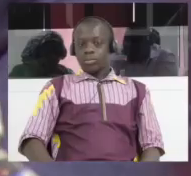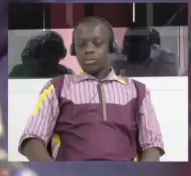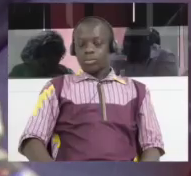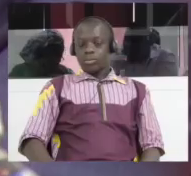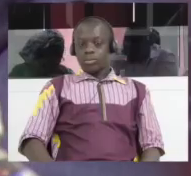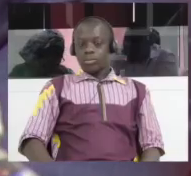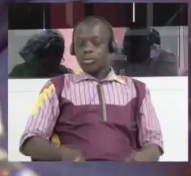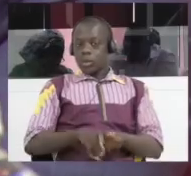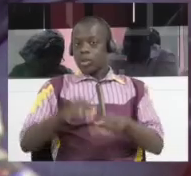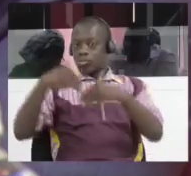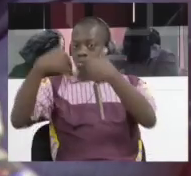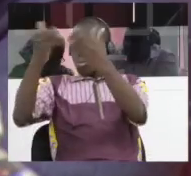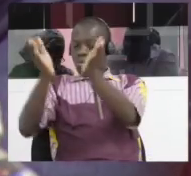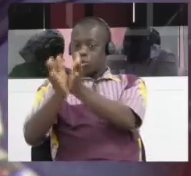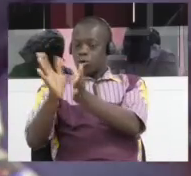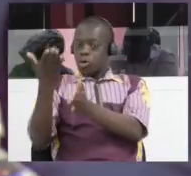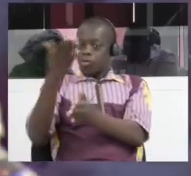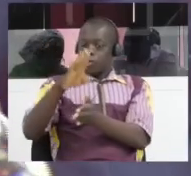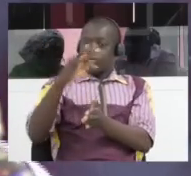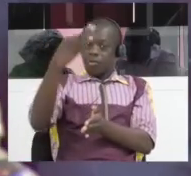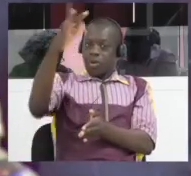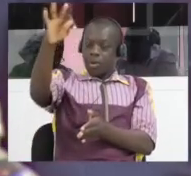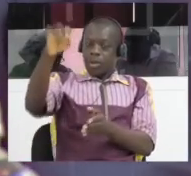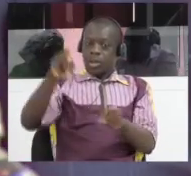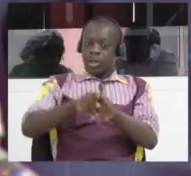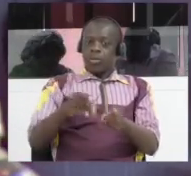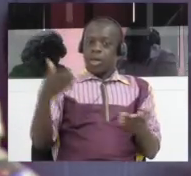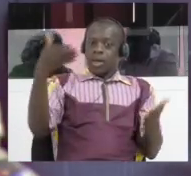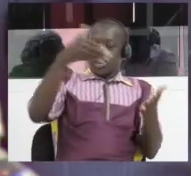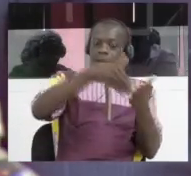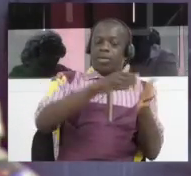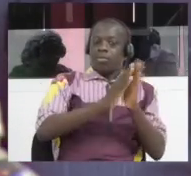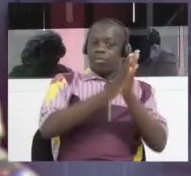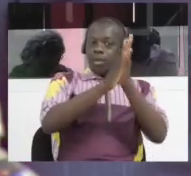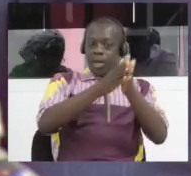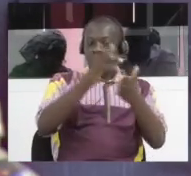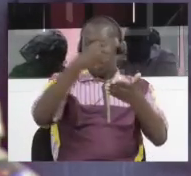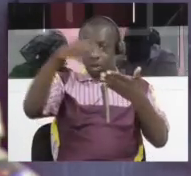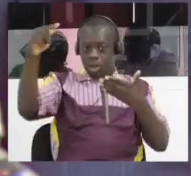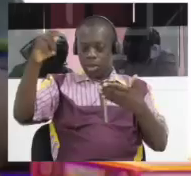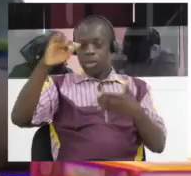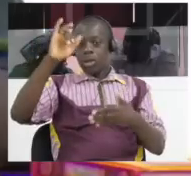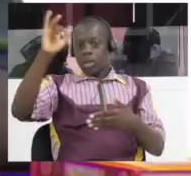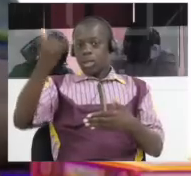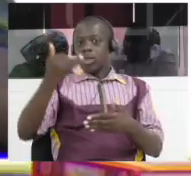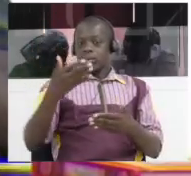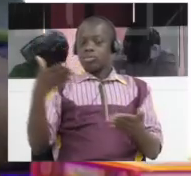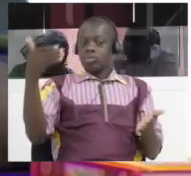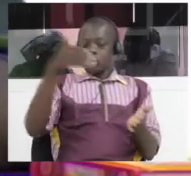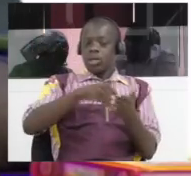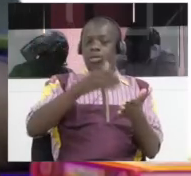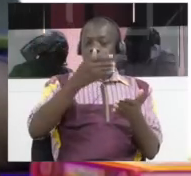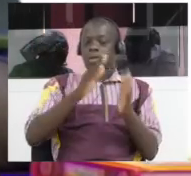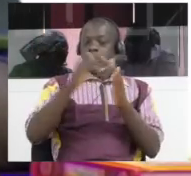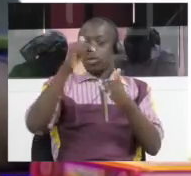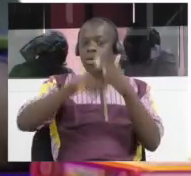And this group was coming from Farafene, and they eventually arrived in Bara, correct? Yes,